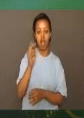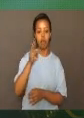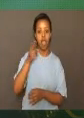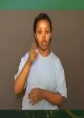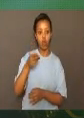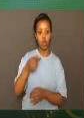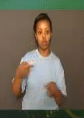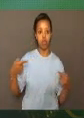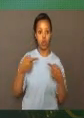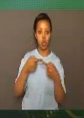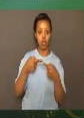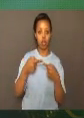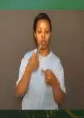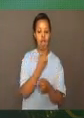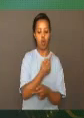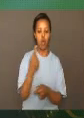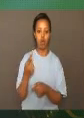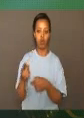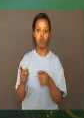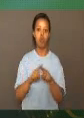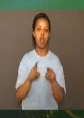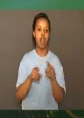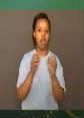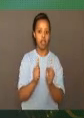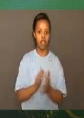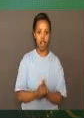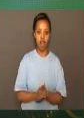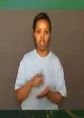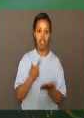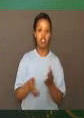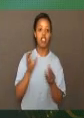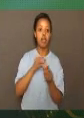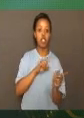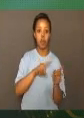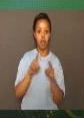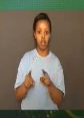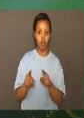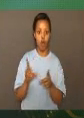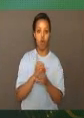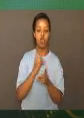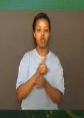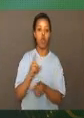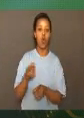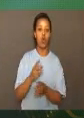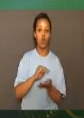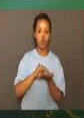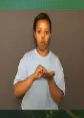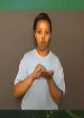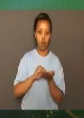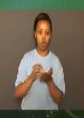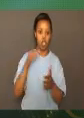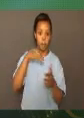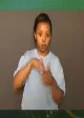hydrogen will vary. In addition, organic molecules may